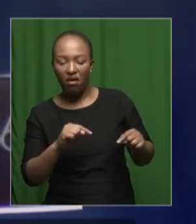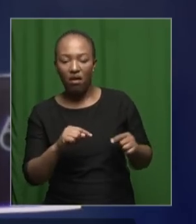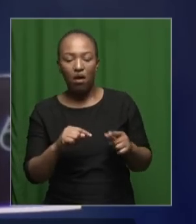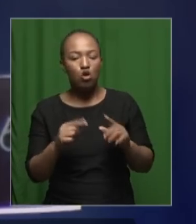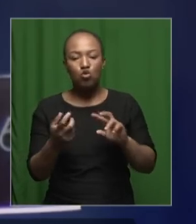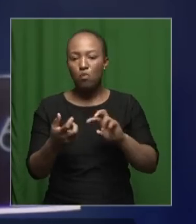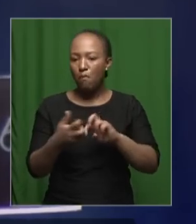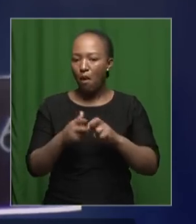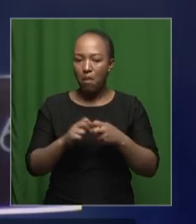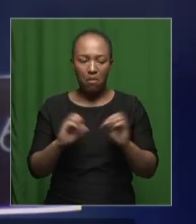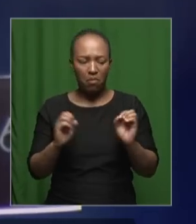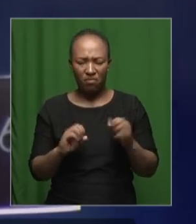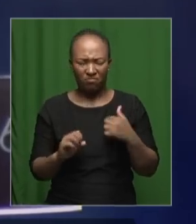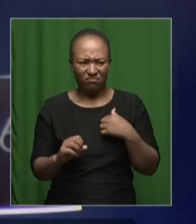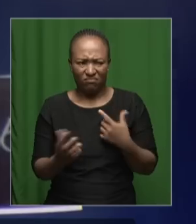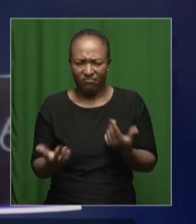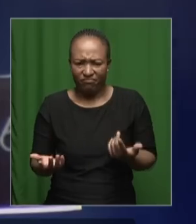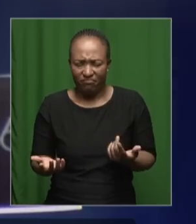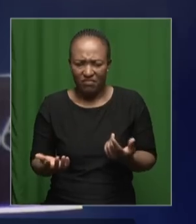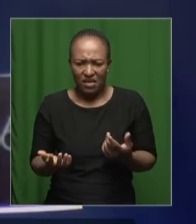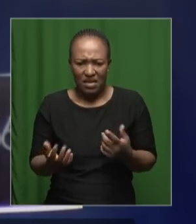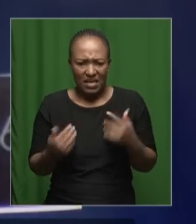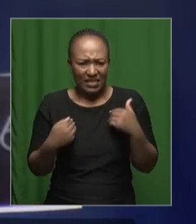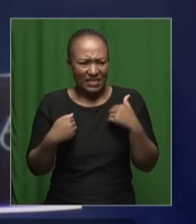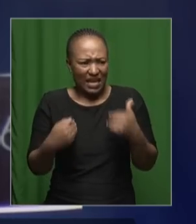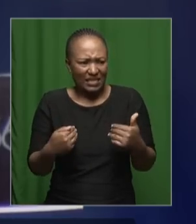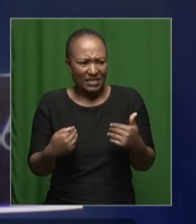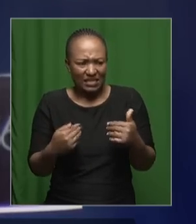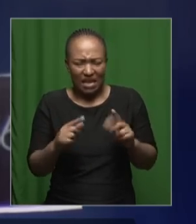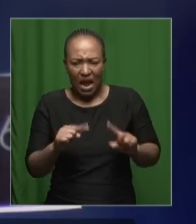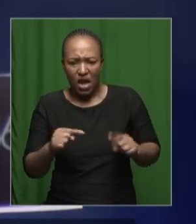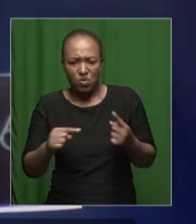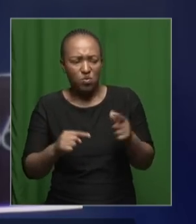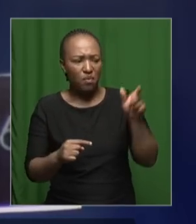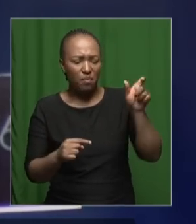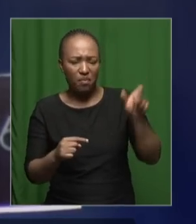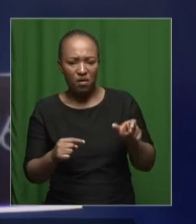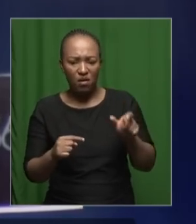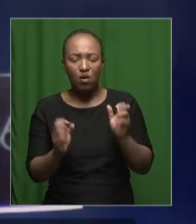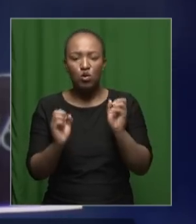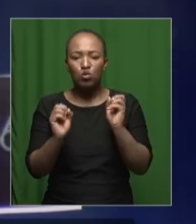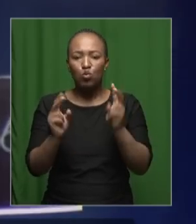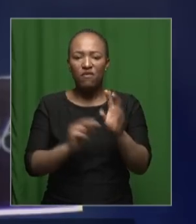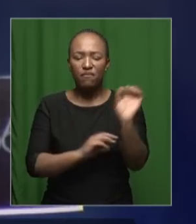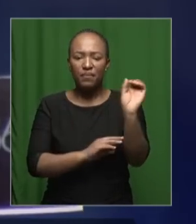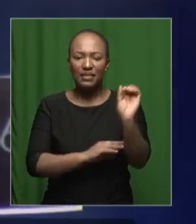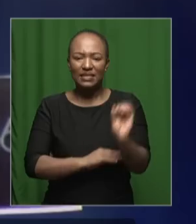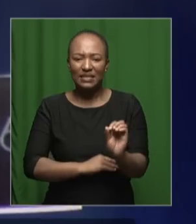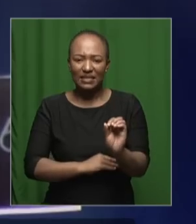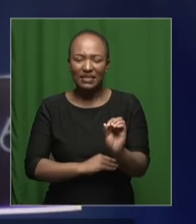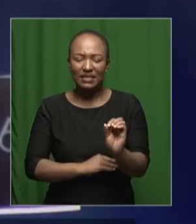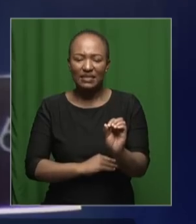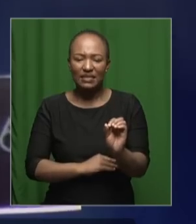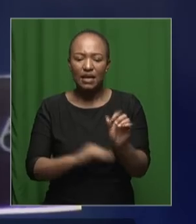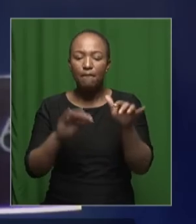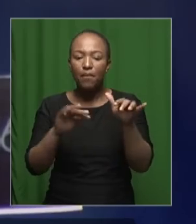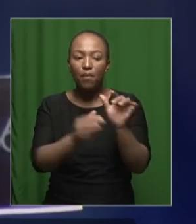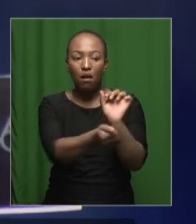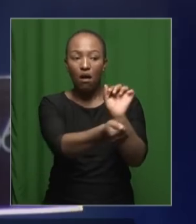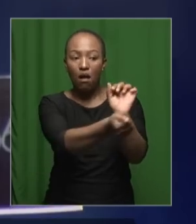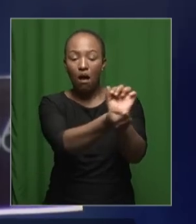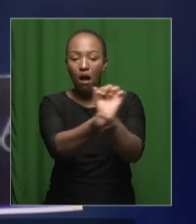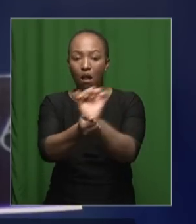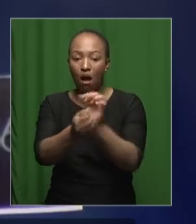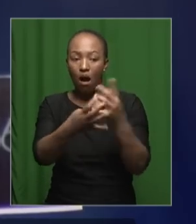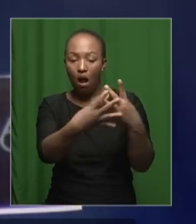a problem. How do I even start to argue with a person if 12% of our convicted prisoners